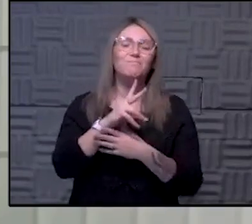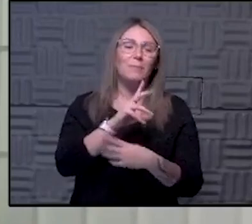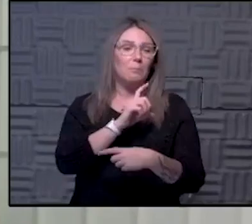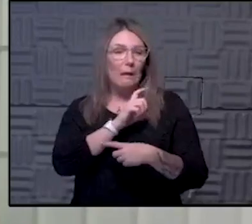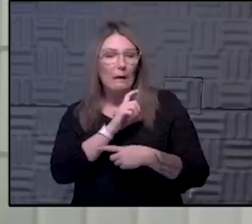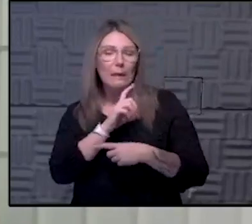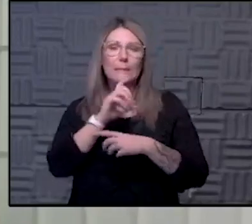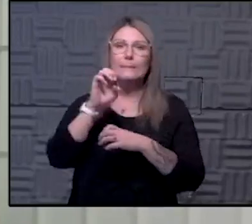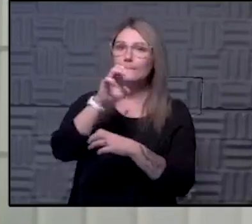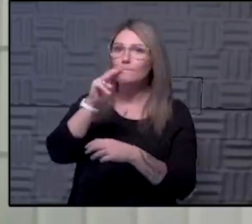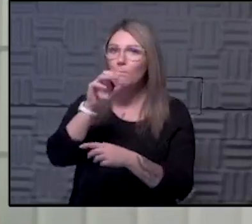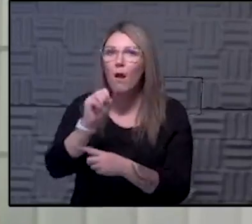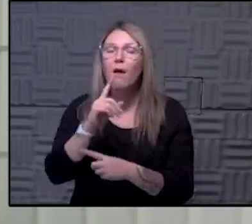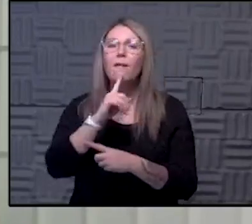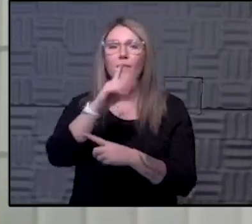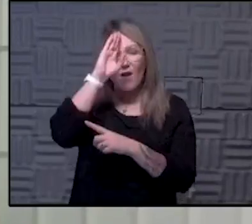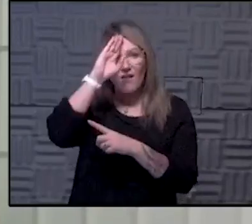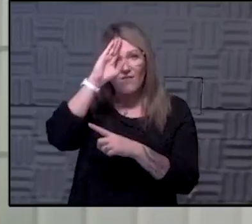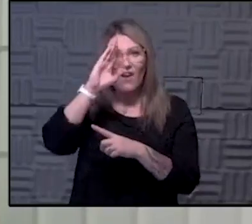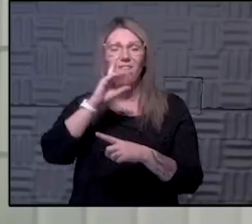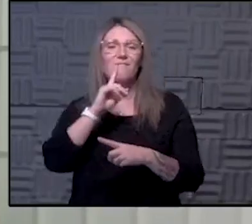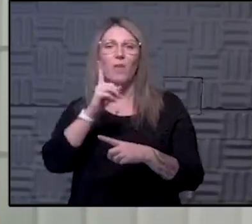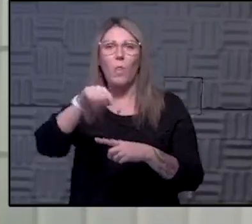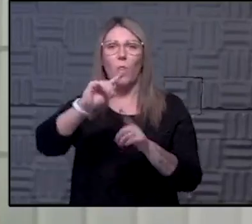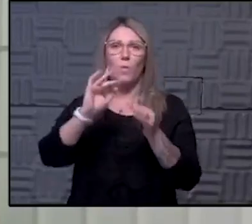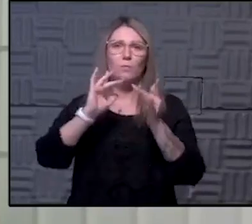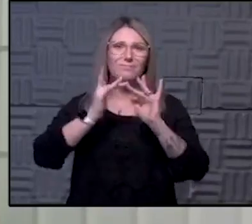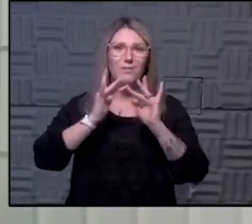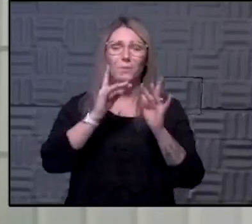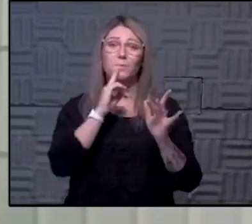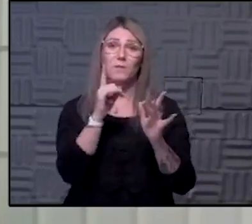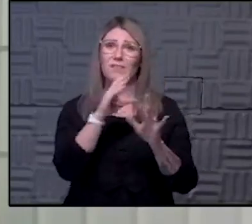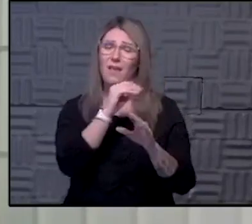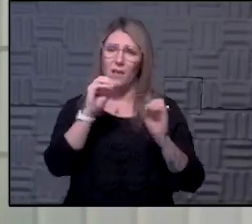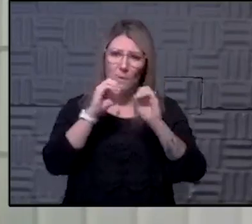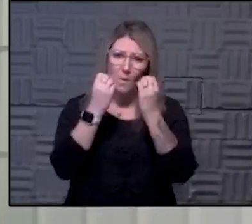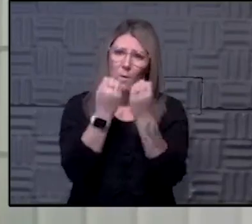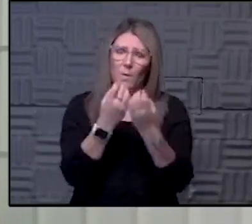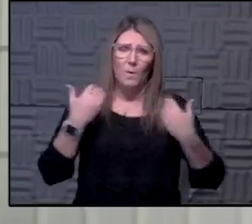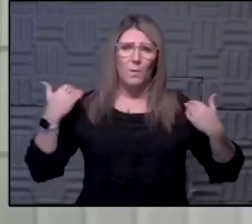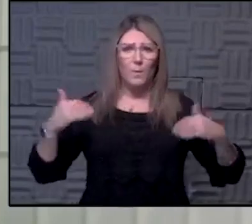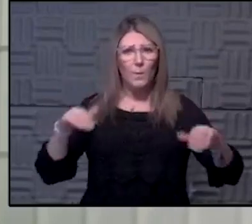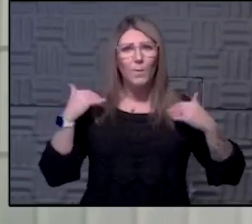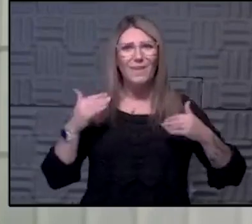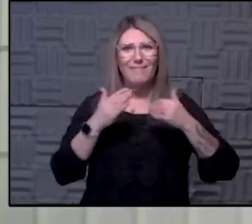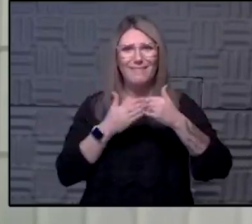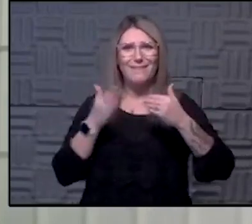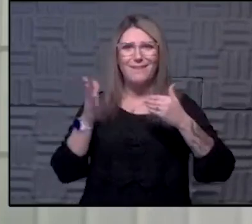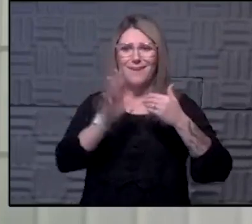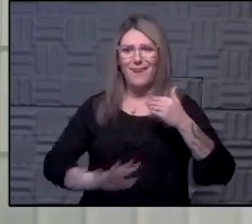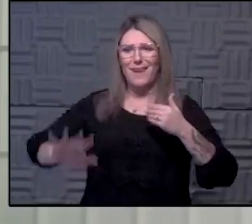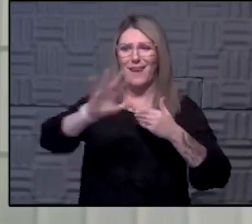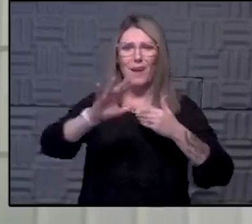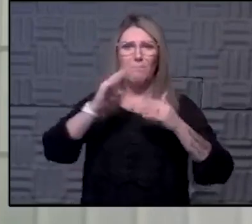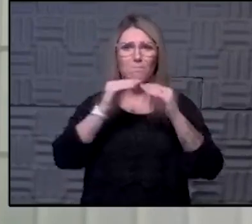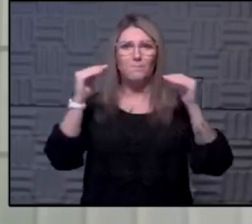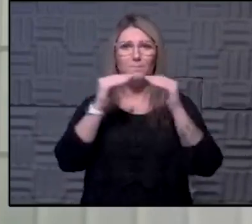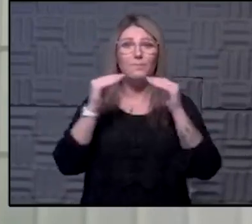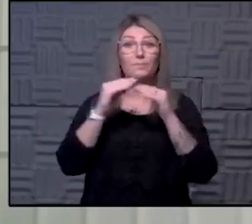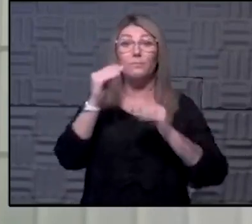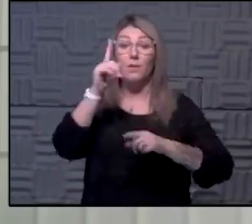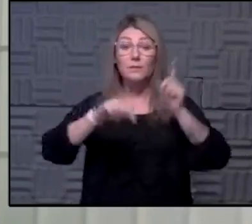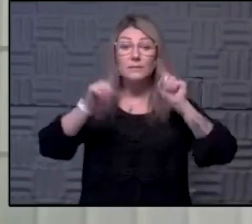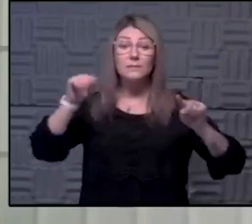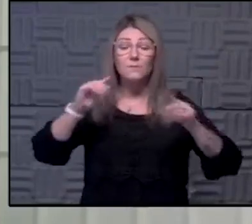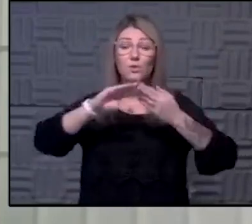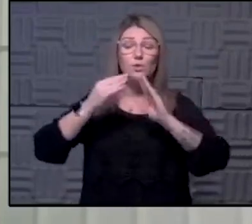network of providers. And those organizations are truly embedded at the neighborhood level in the diverse communities across the